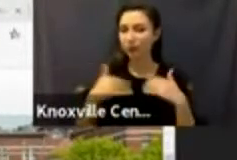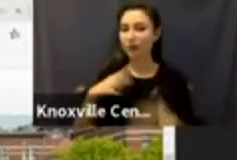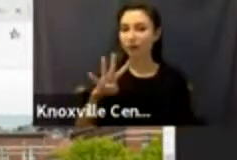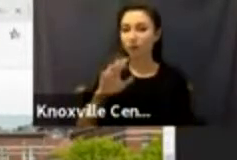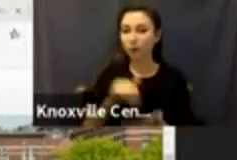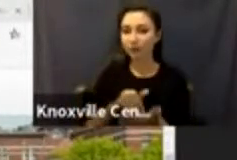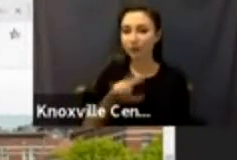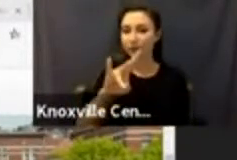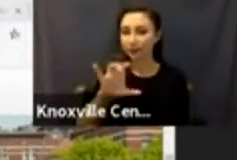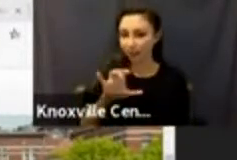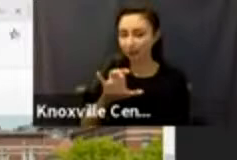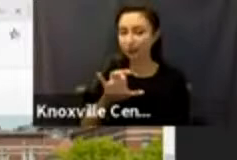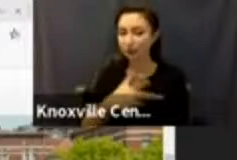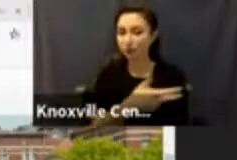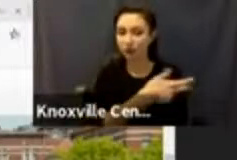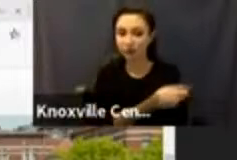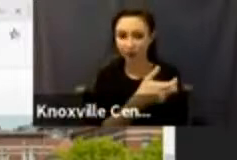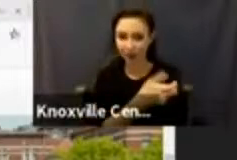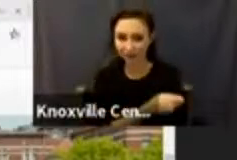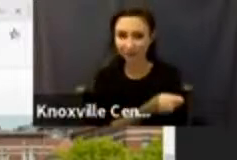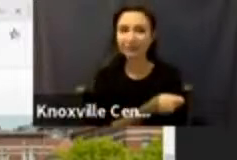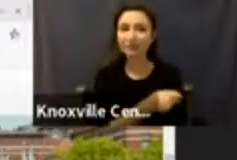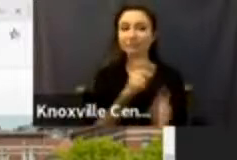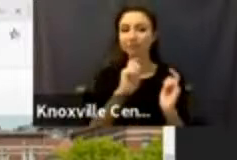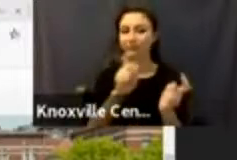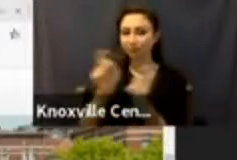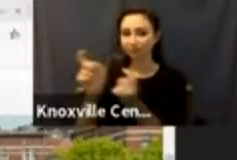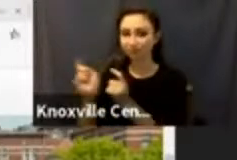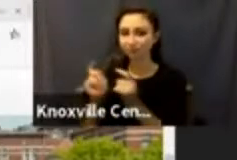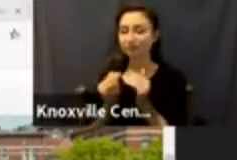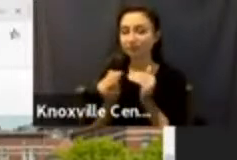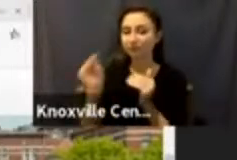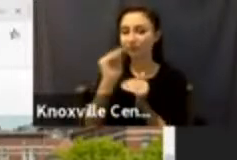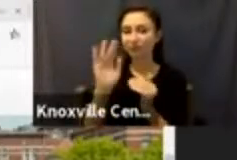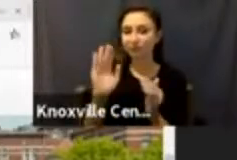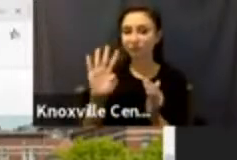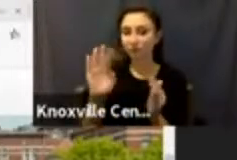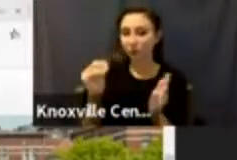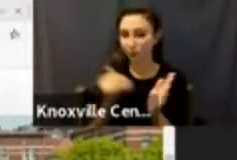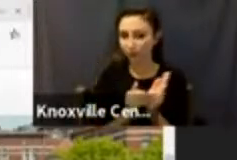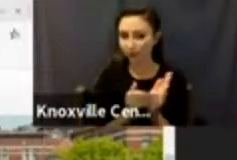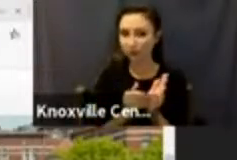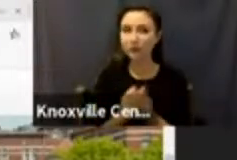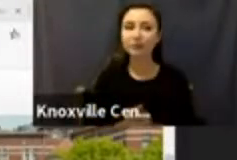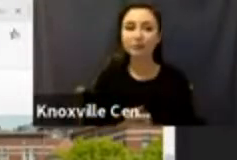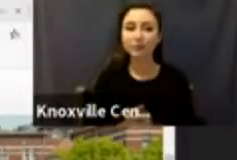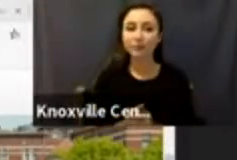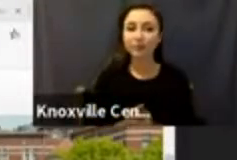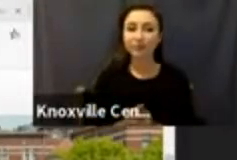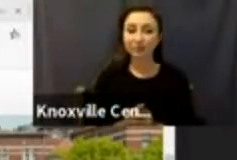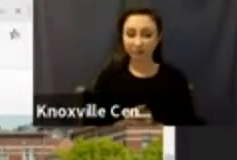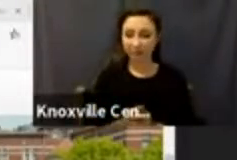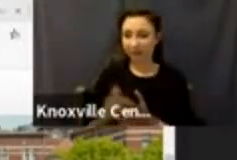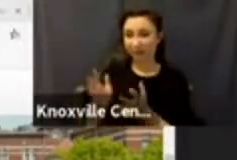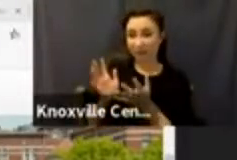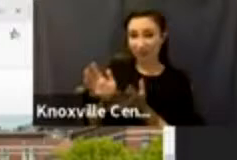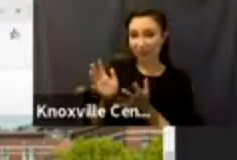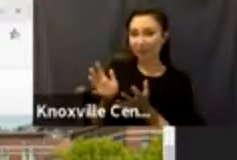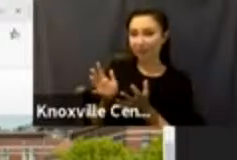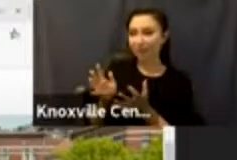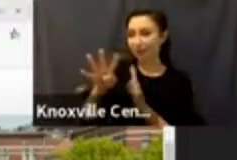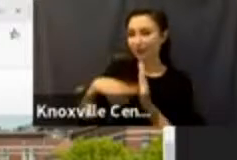4,700 doses of vaccine and administered more than 4,000 of those doses. The rest of those doses are scheduled to be administered this